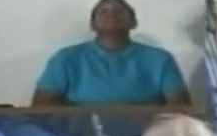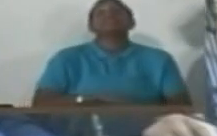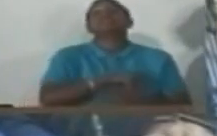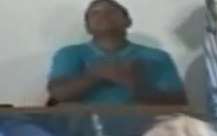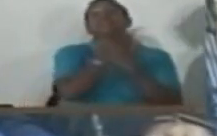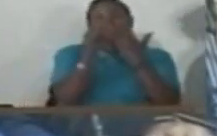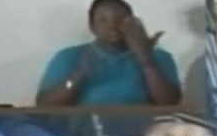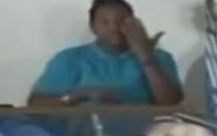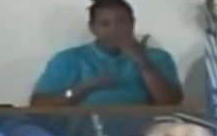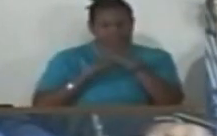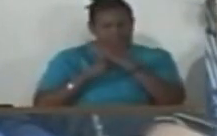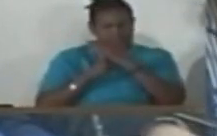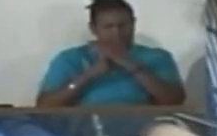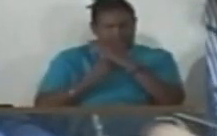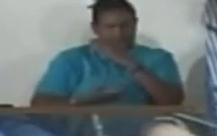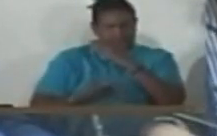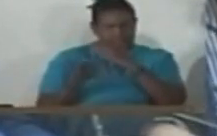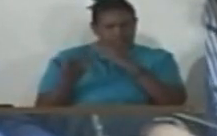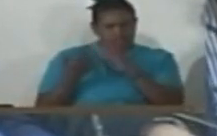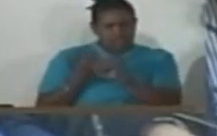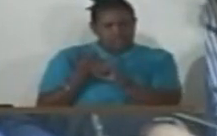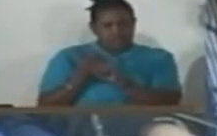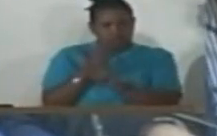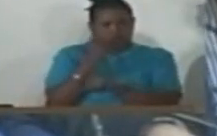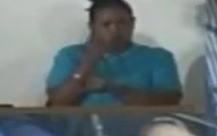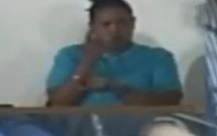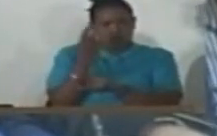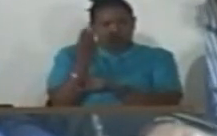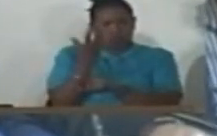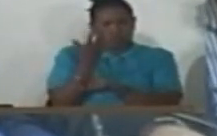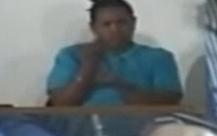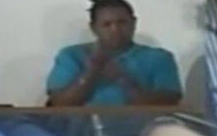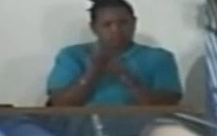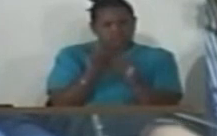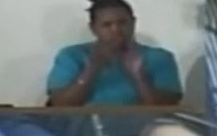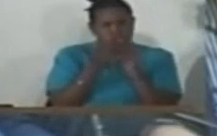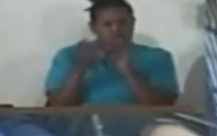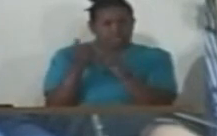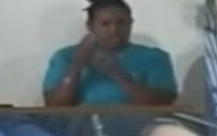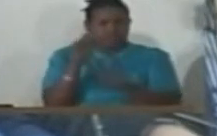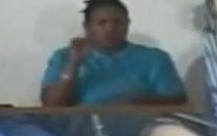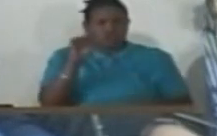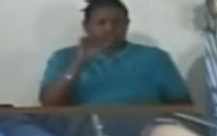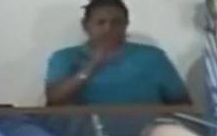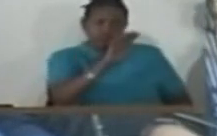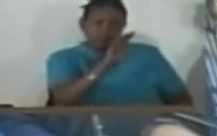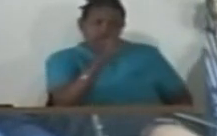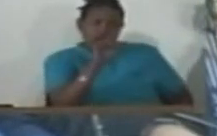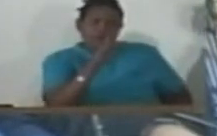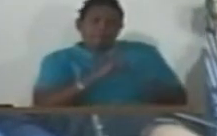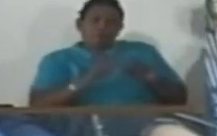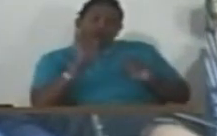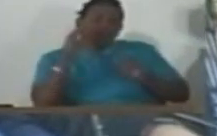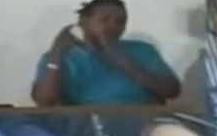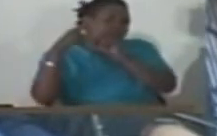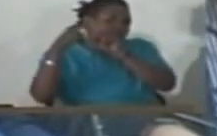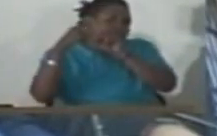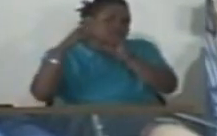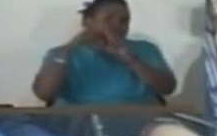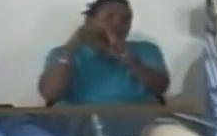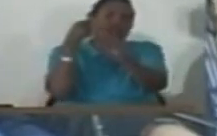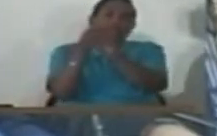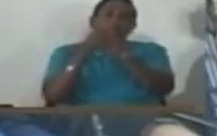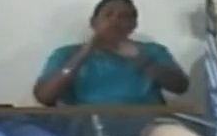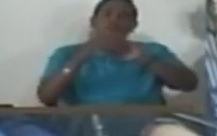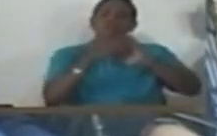technologies will not only transform the supply chain and logistics industry, but will also have a positive impact on